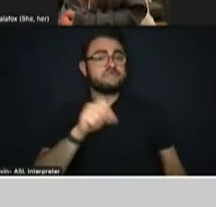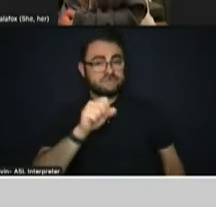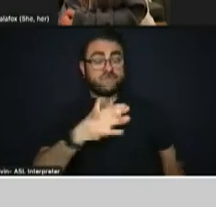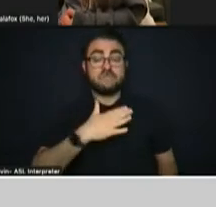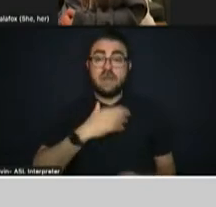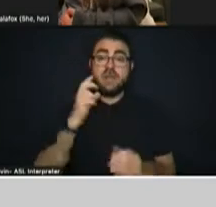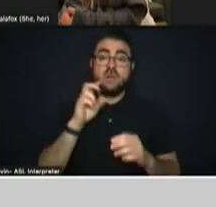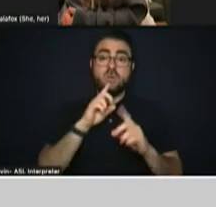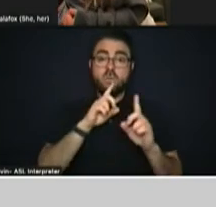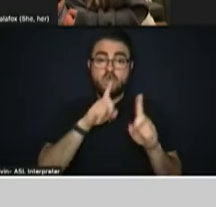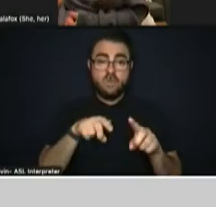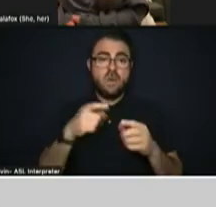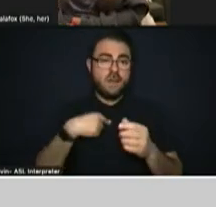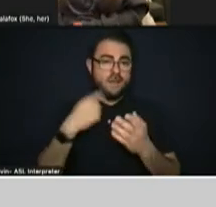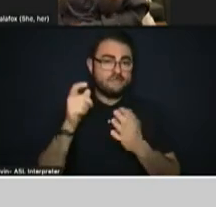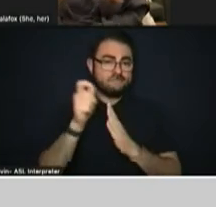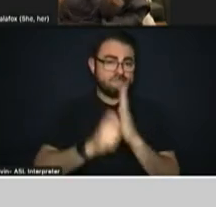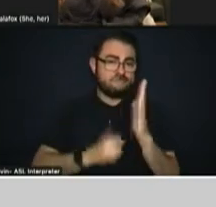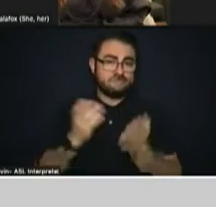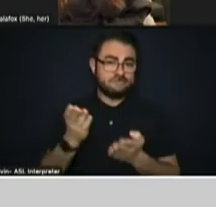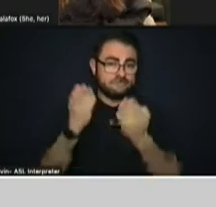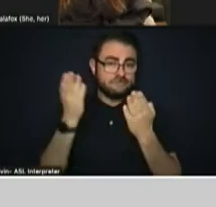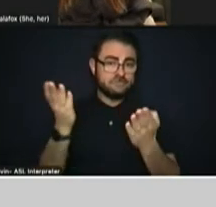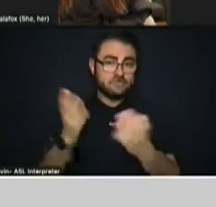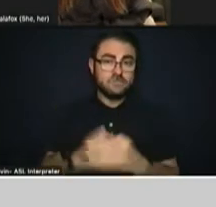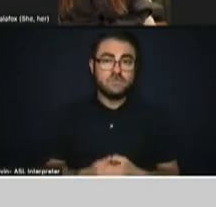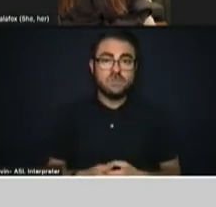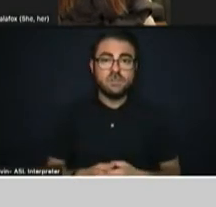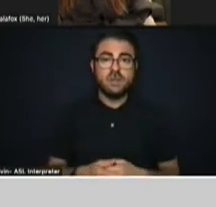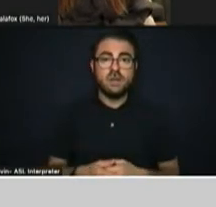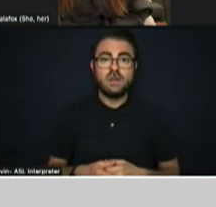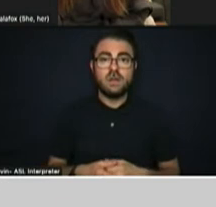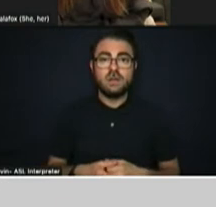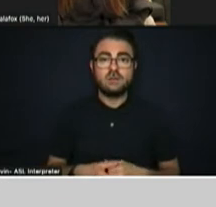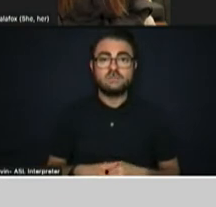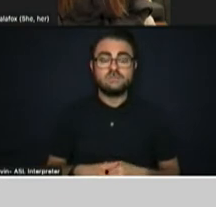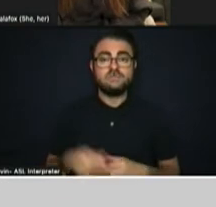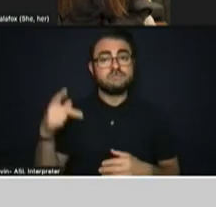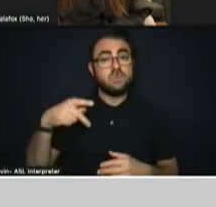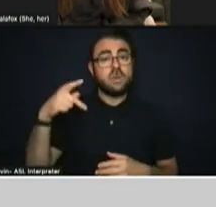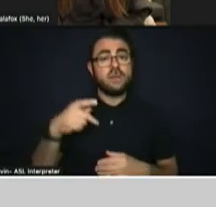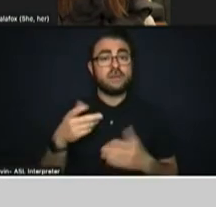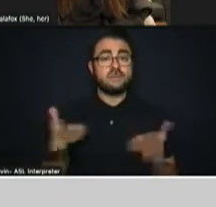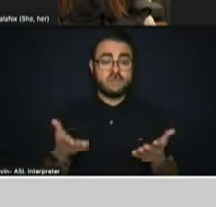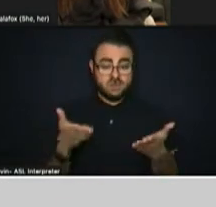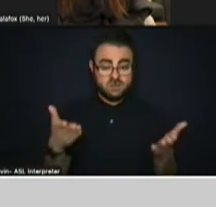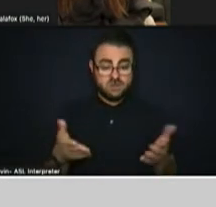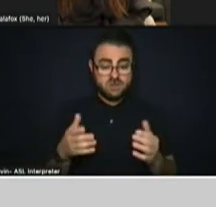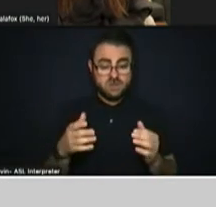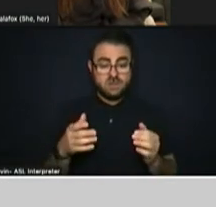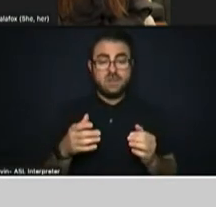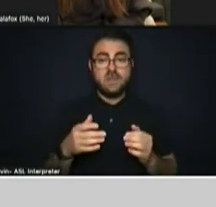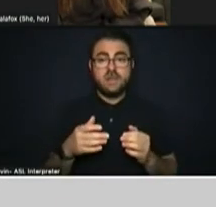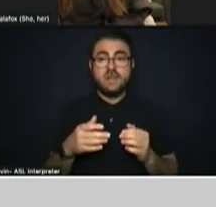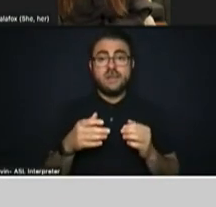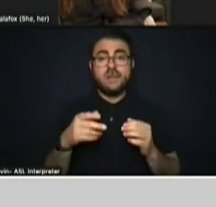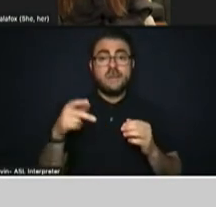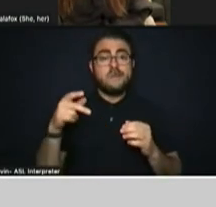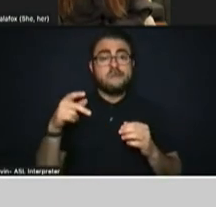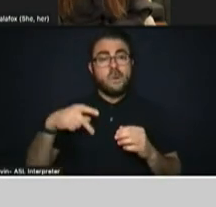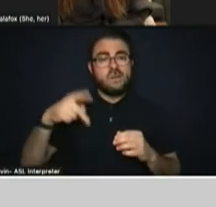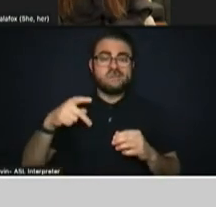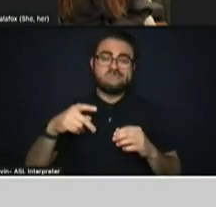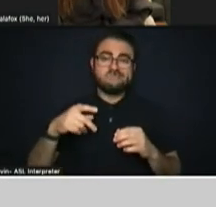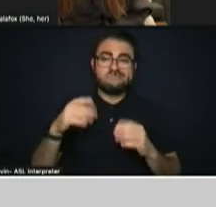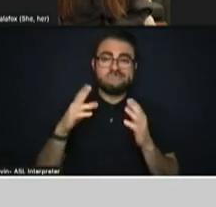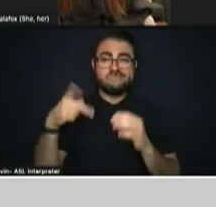proposed, Portland's one of the places that where officers are required to pass out these cards. I don't